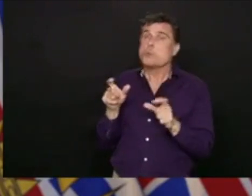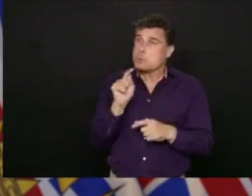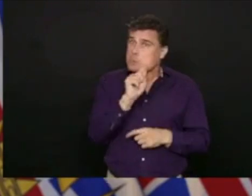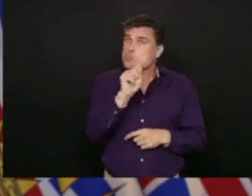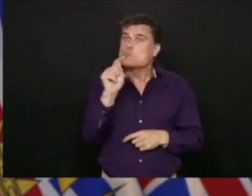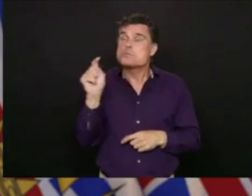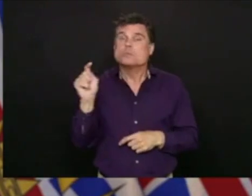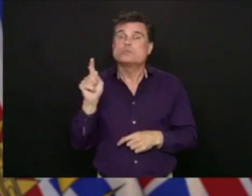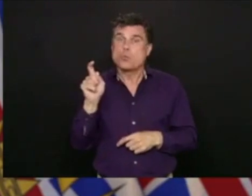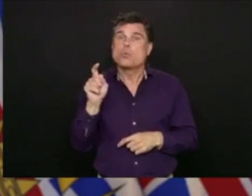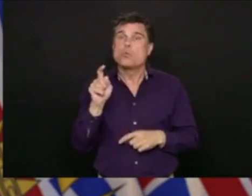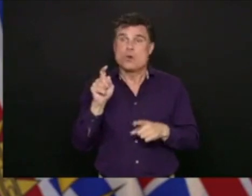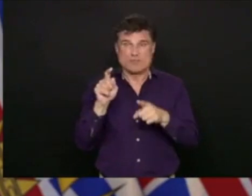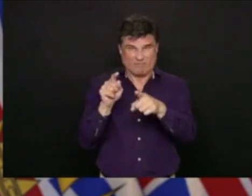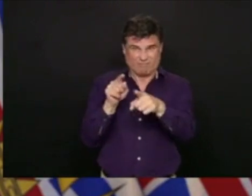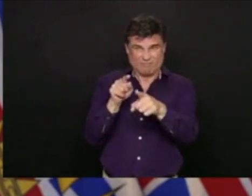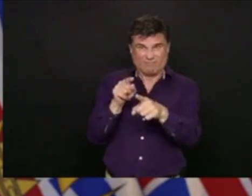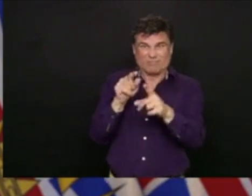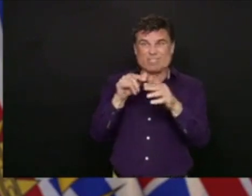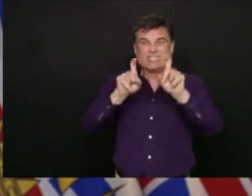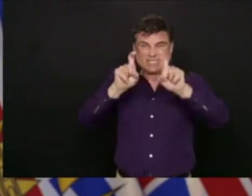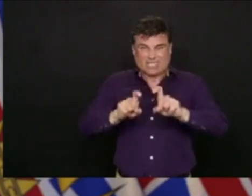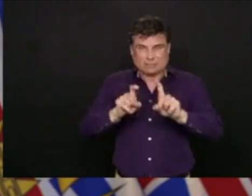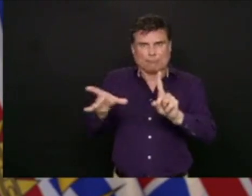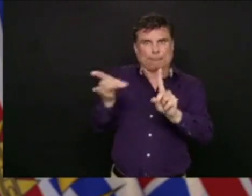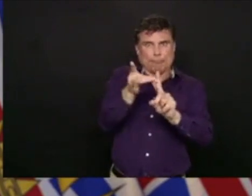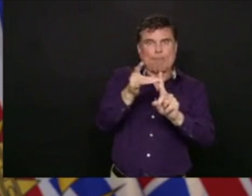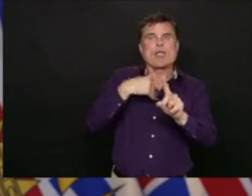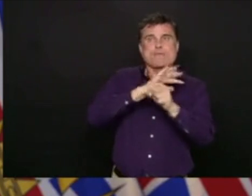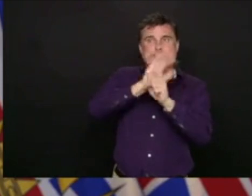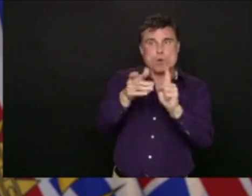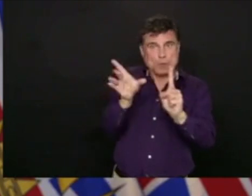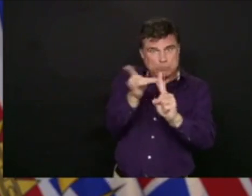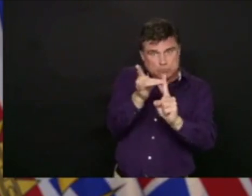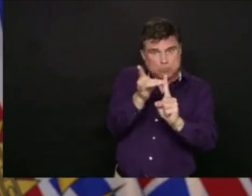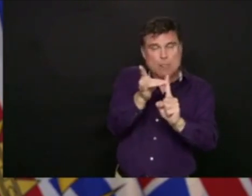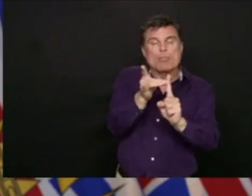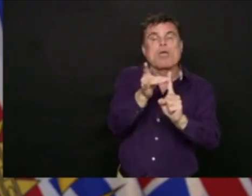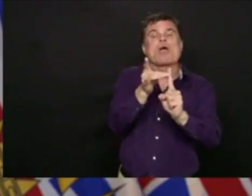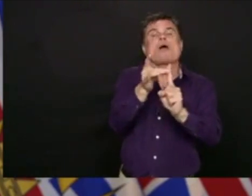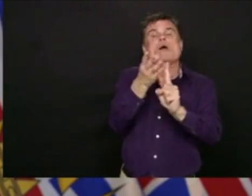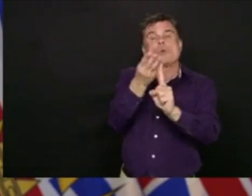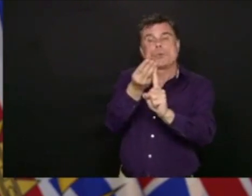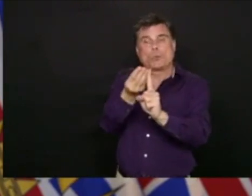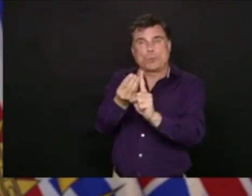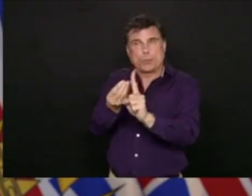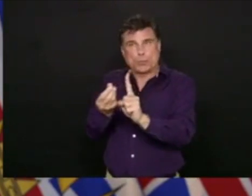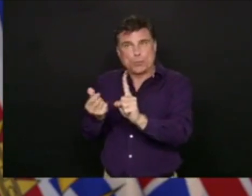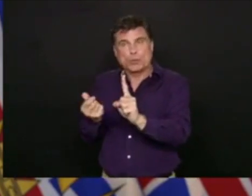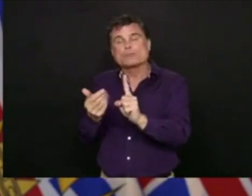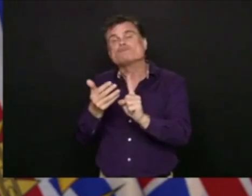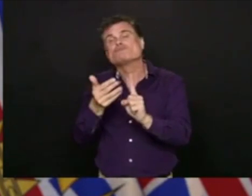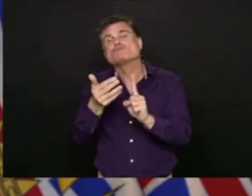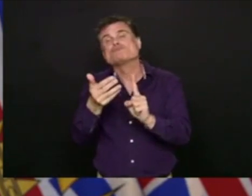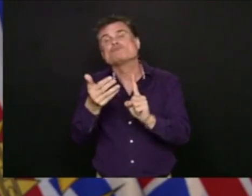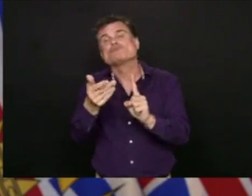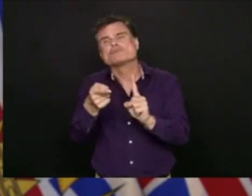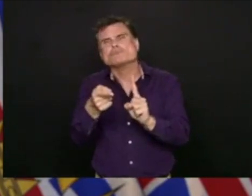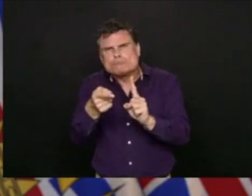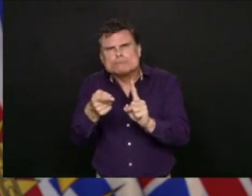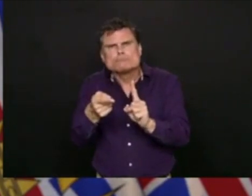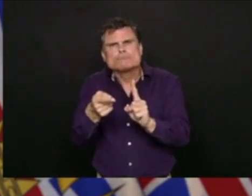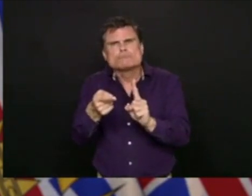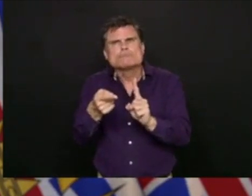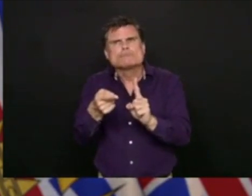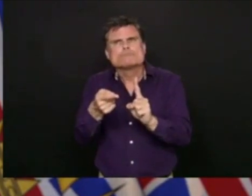was a cluster of case reports out of South Korea, for example, that looked at that. And I think I mentioned at the time